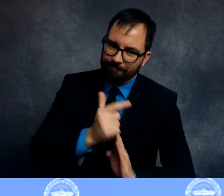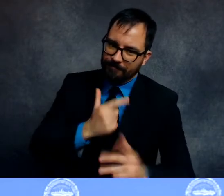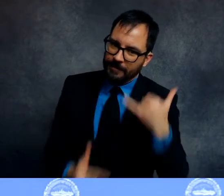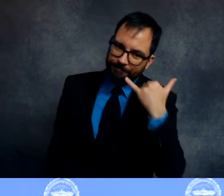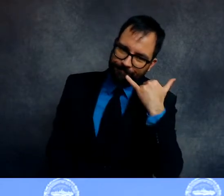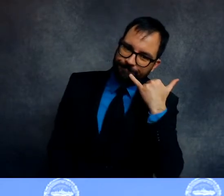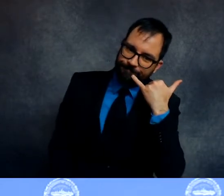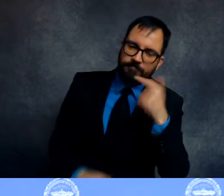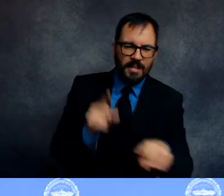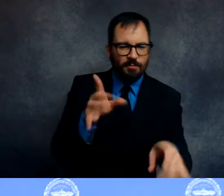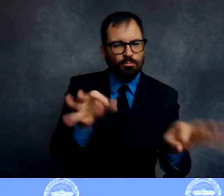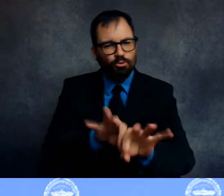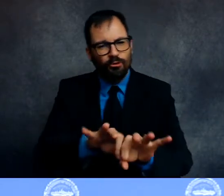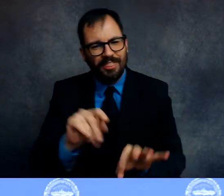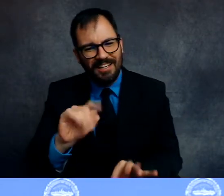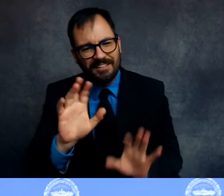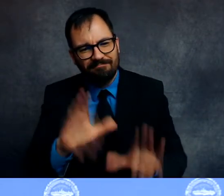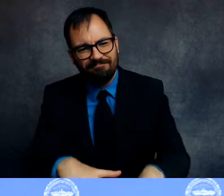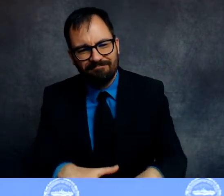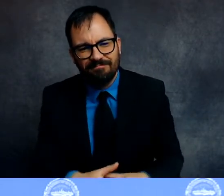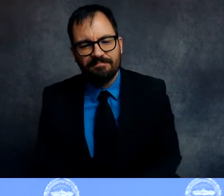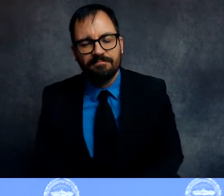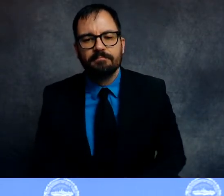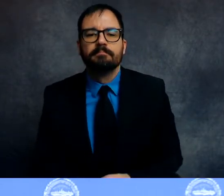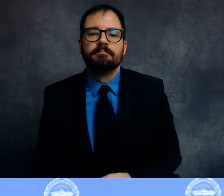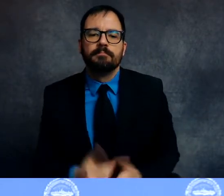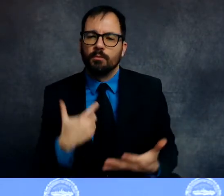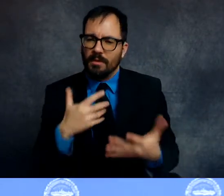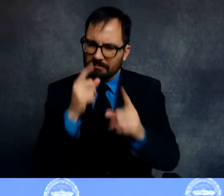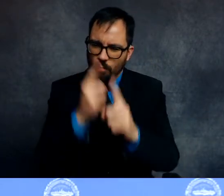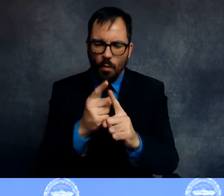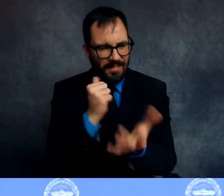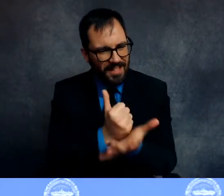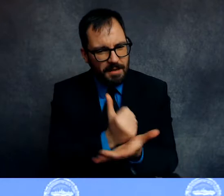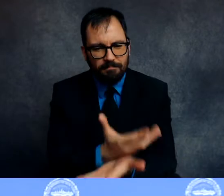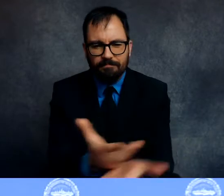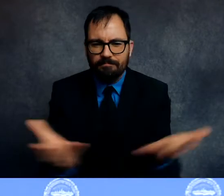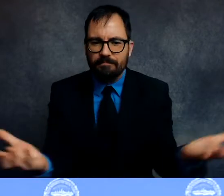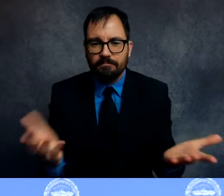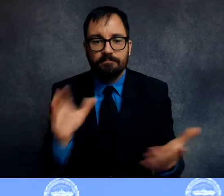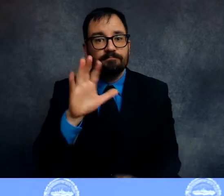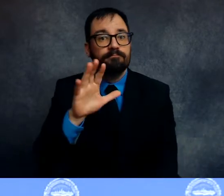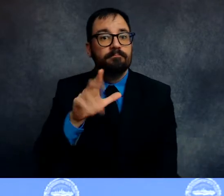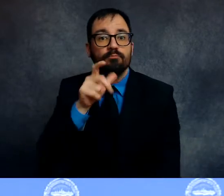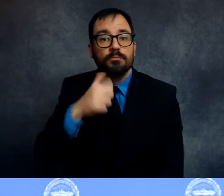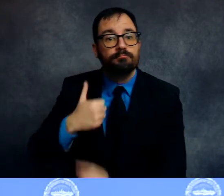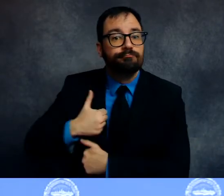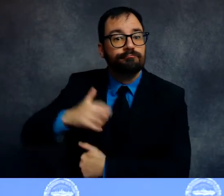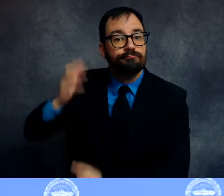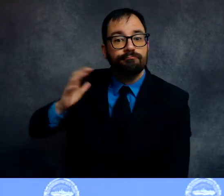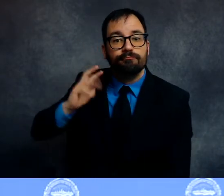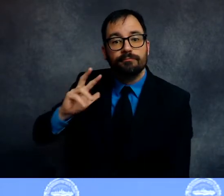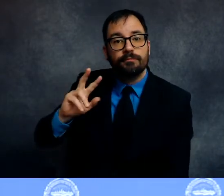a bit of a wait, it's worth the wait, just to wait to get those calls. We want to make sure that we're